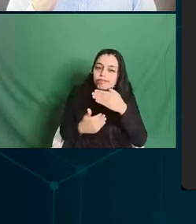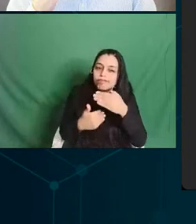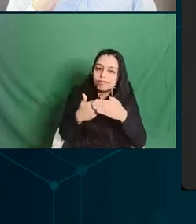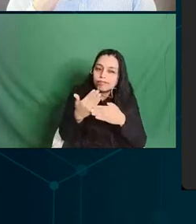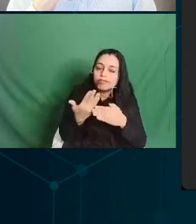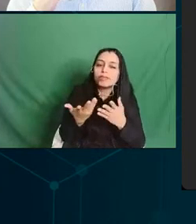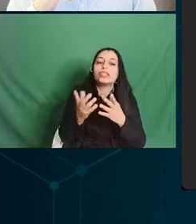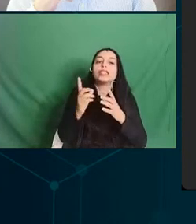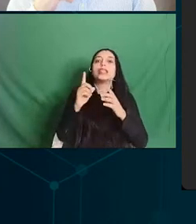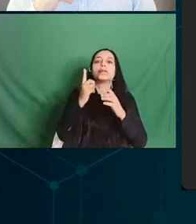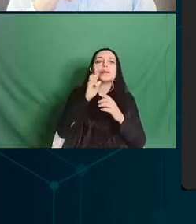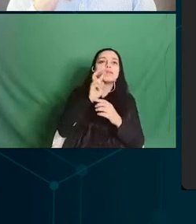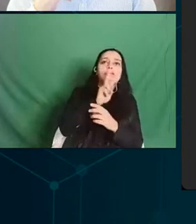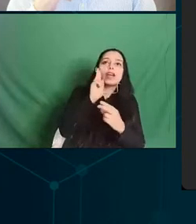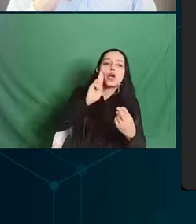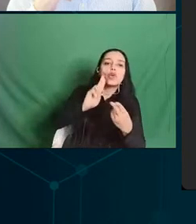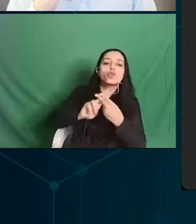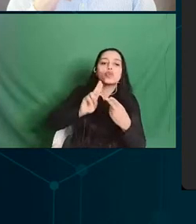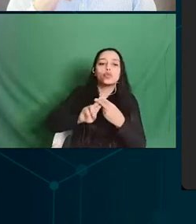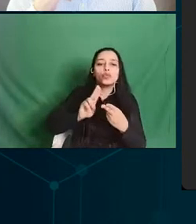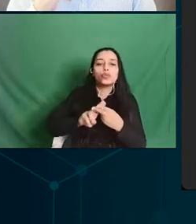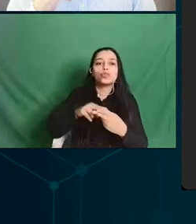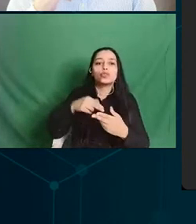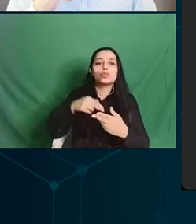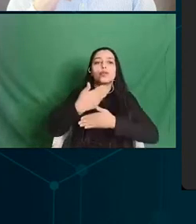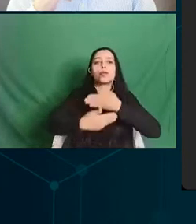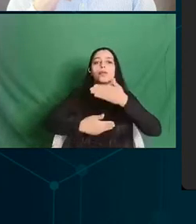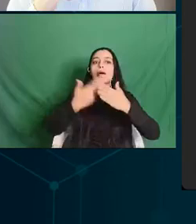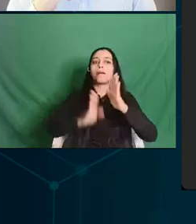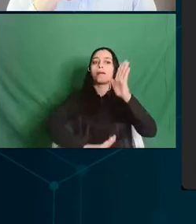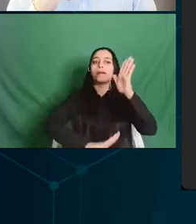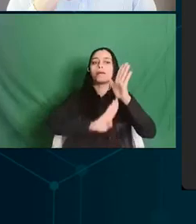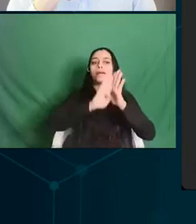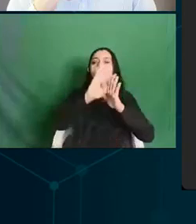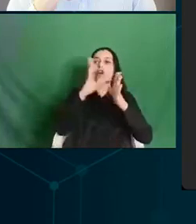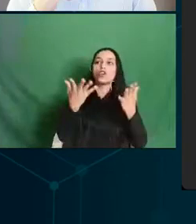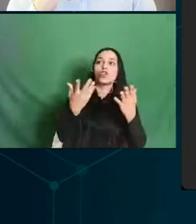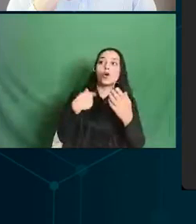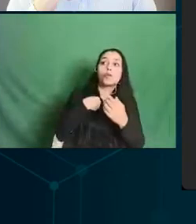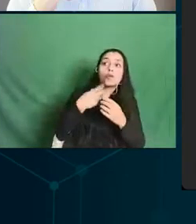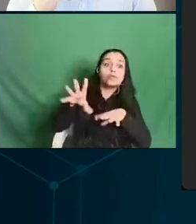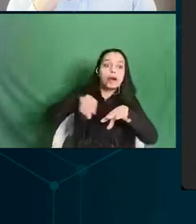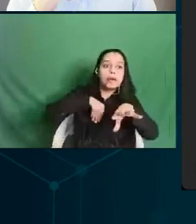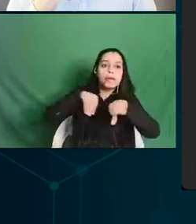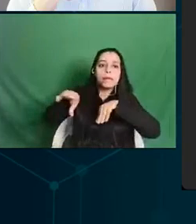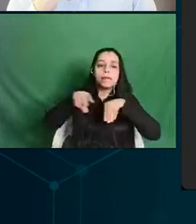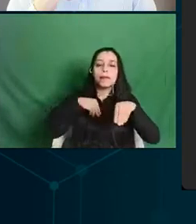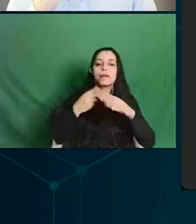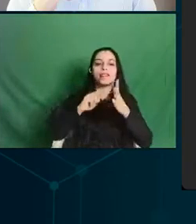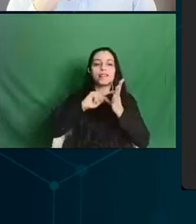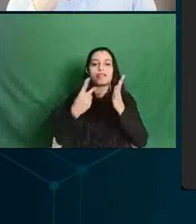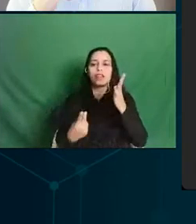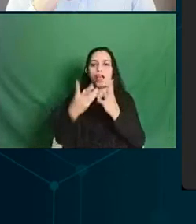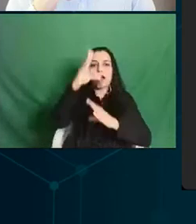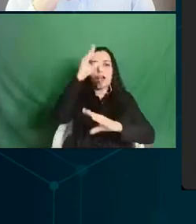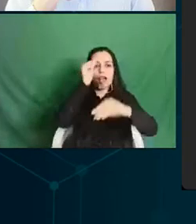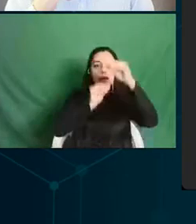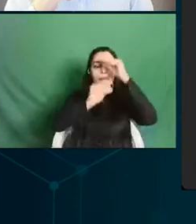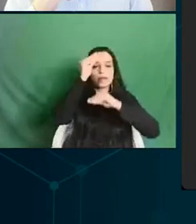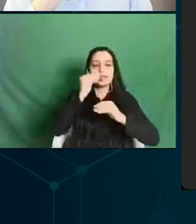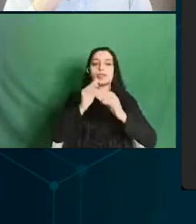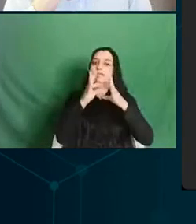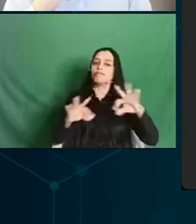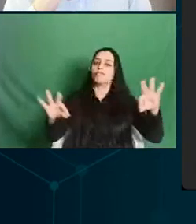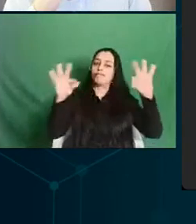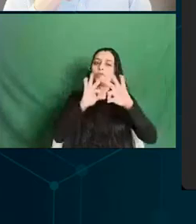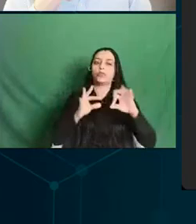leverage the data that you can collect. And data itself is valuable. Once you've analyzed it and got insight from it,